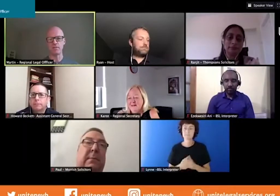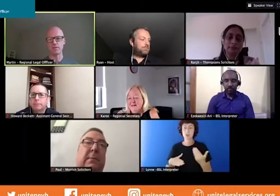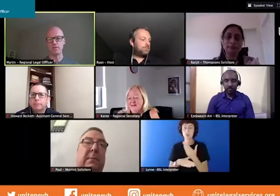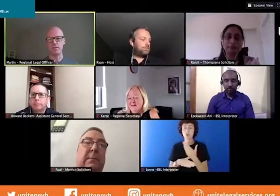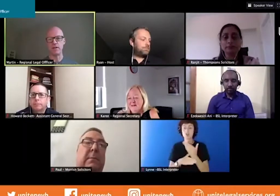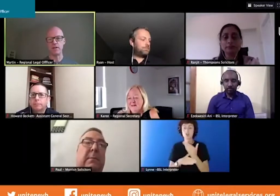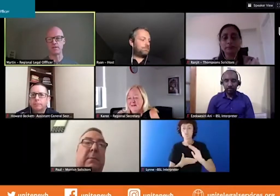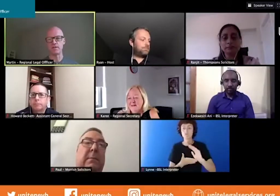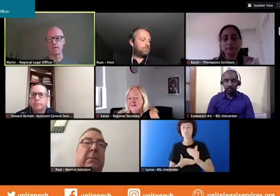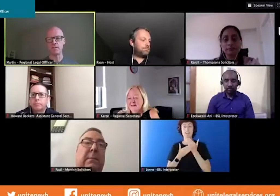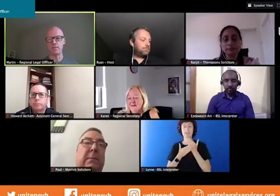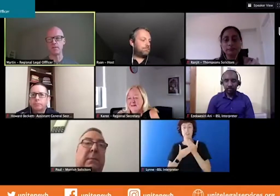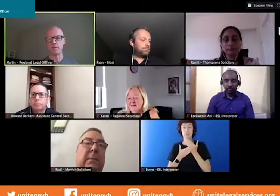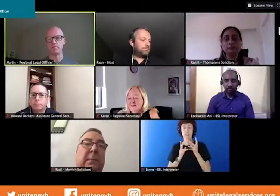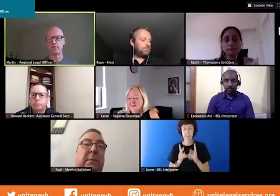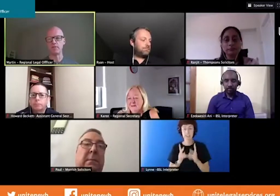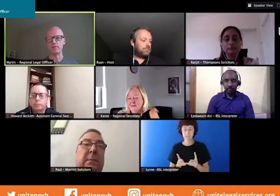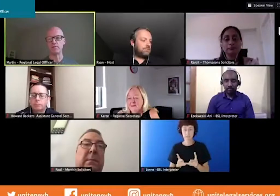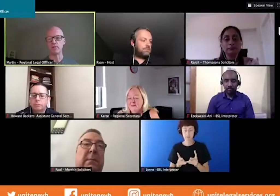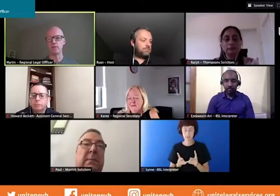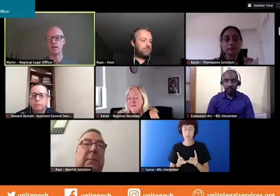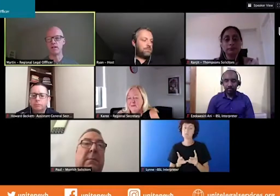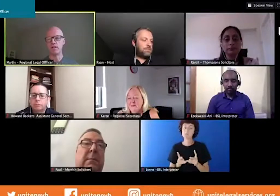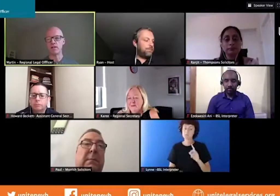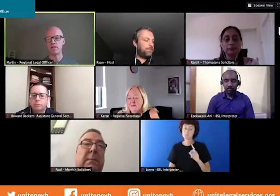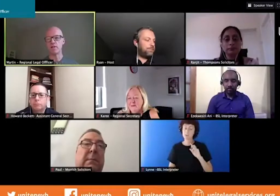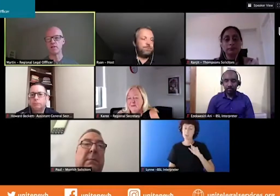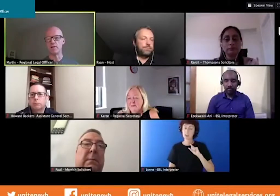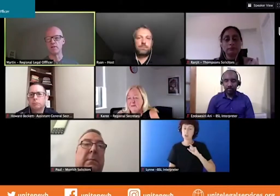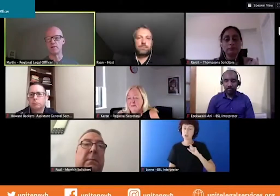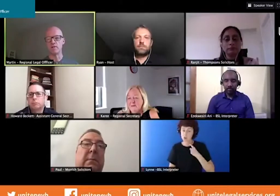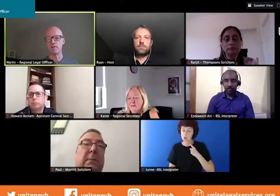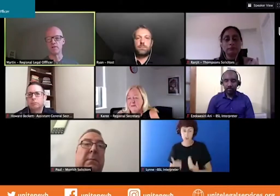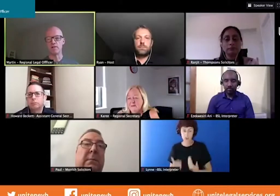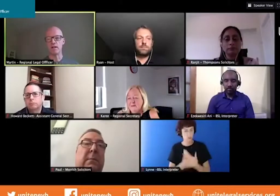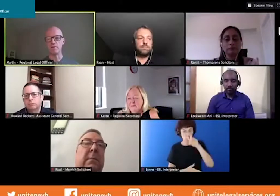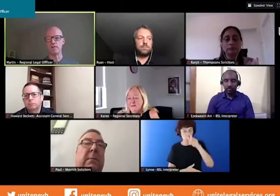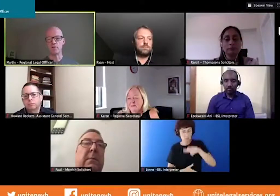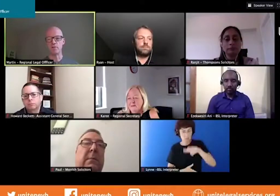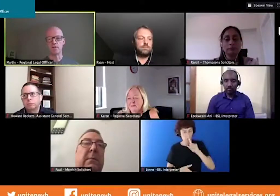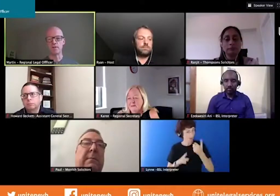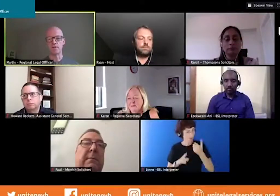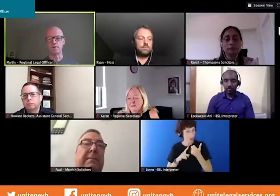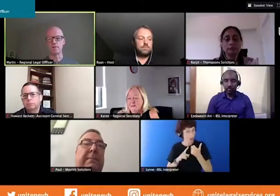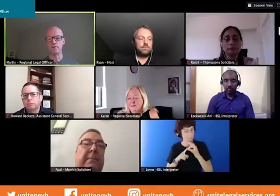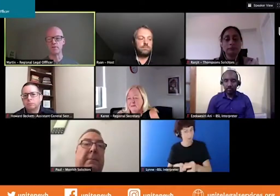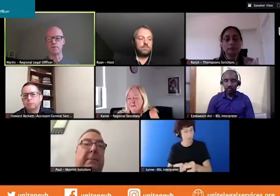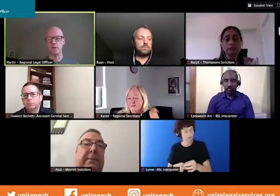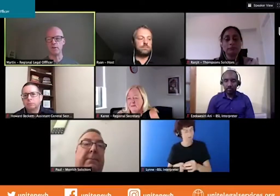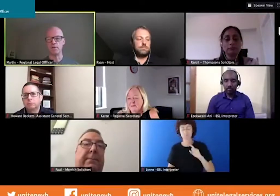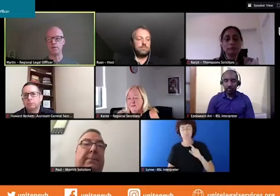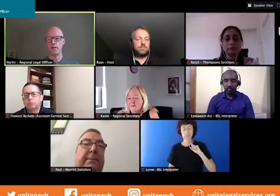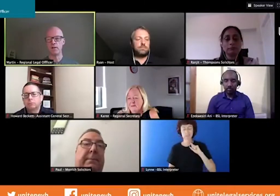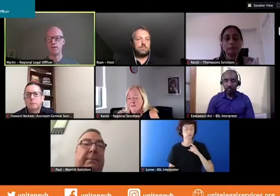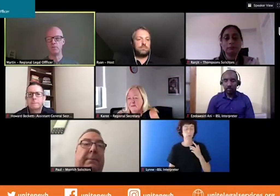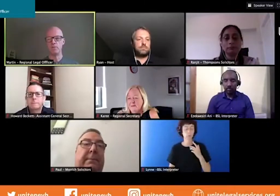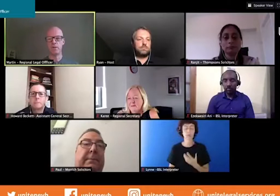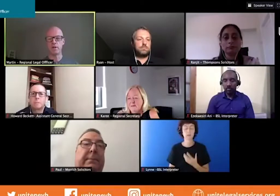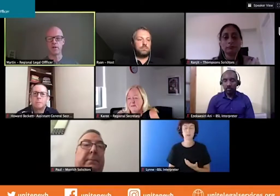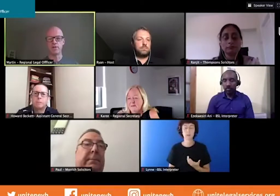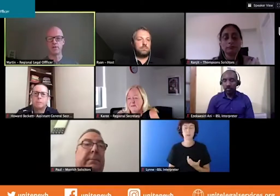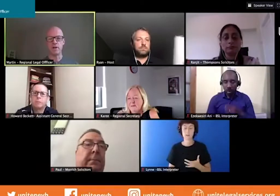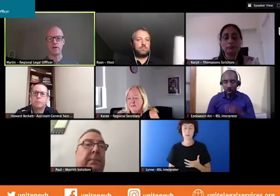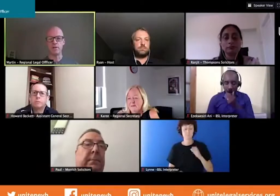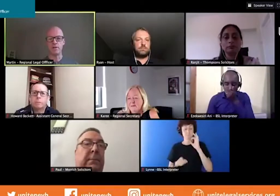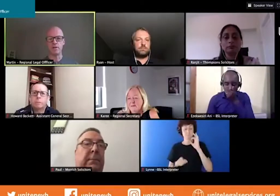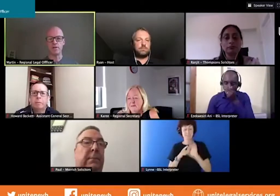were, is really cruel, especially on those workers who have been working hard throughout the early